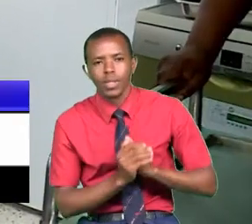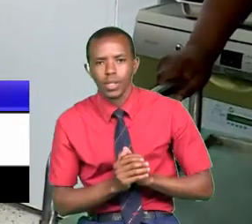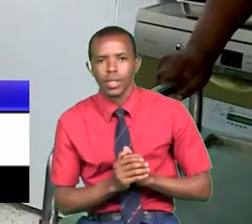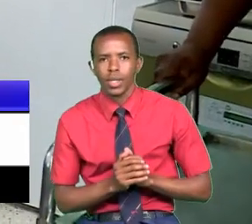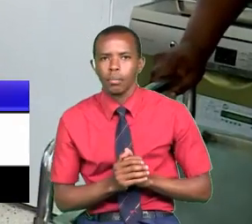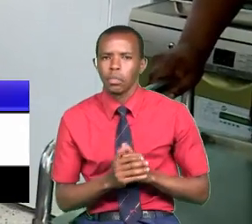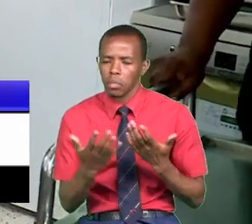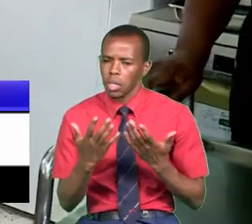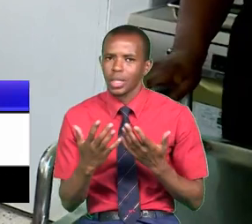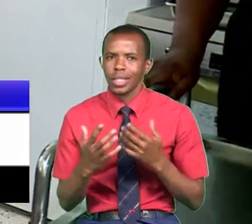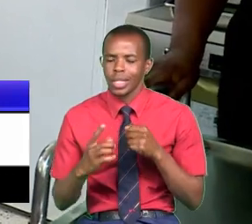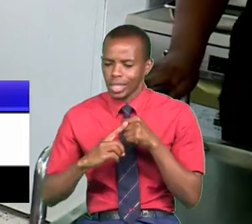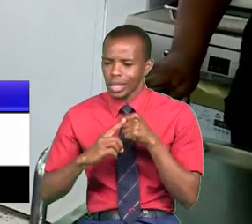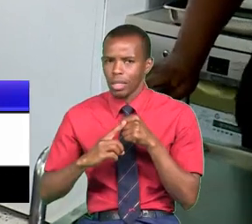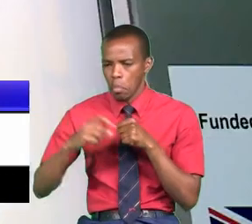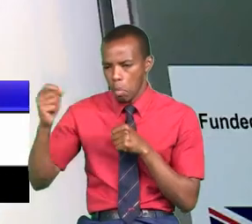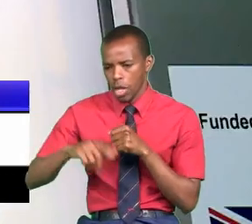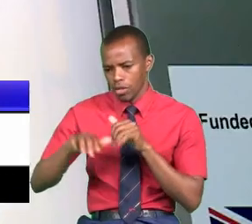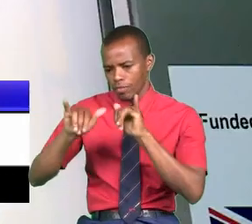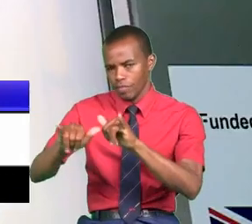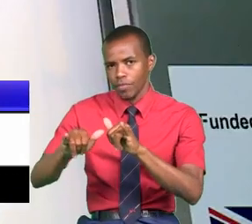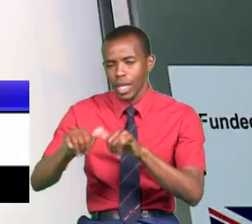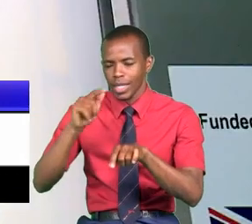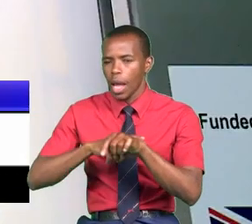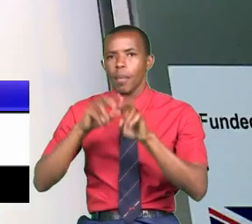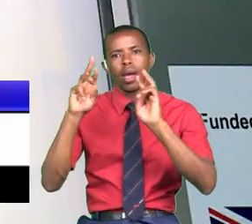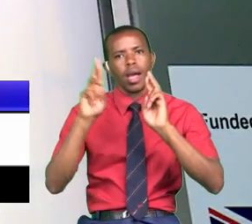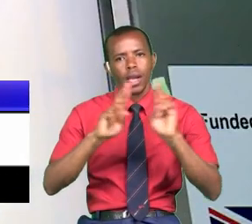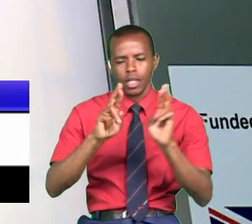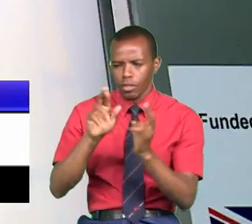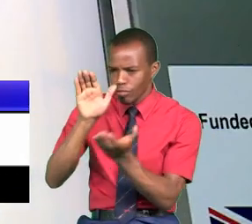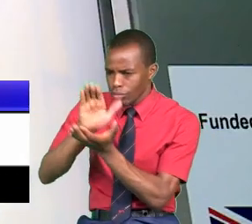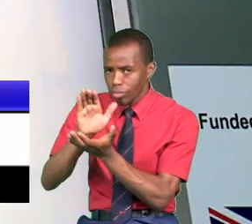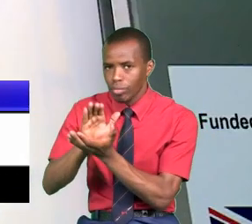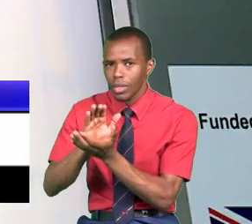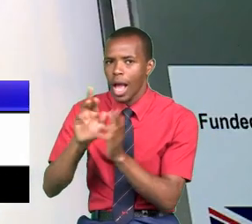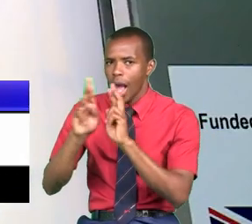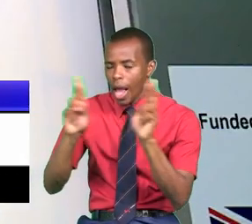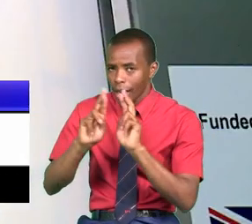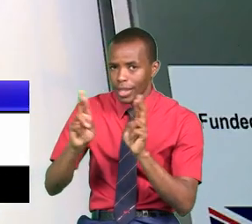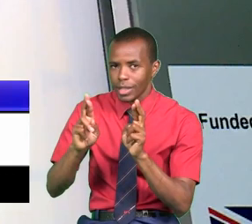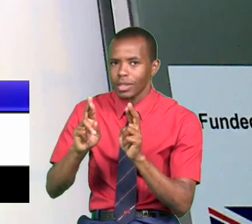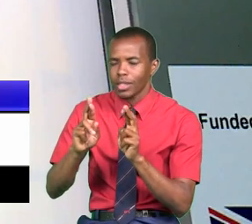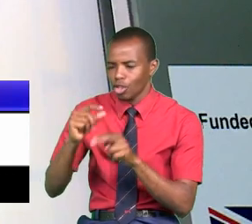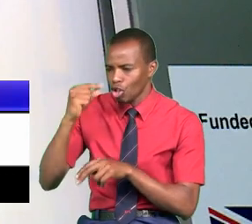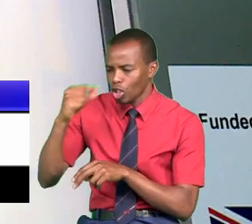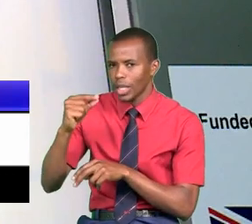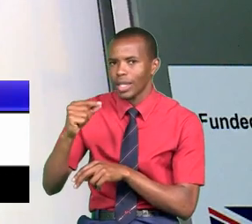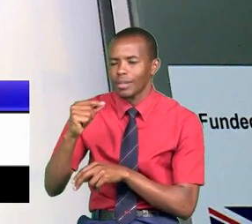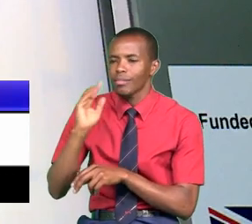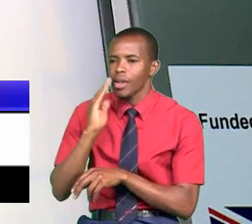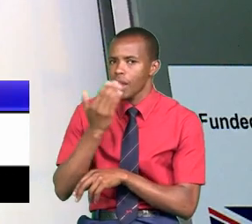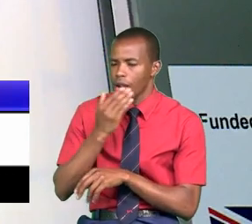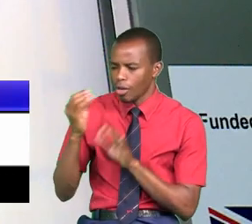longevity of up to 6 months. Once ready, it is stored in the ready-to-use refrigerator with a green sticker